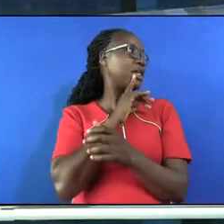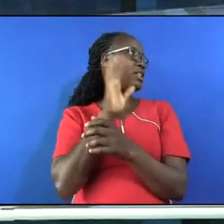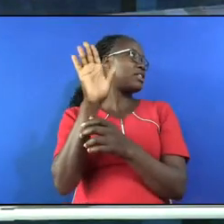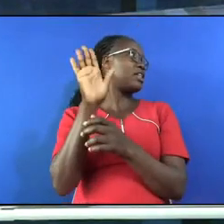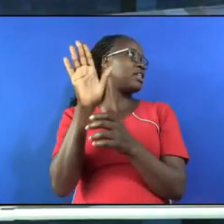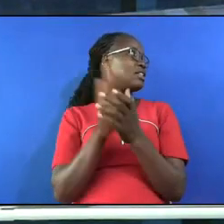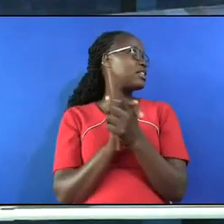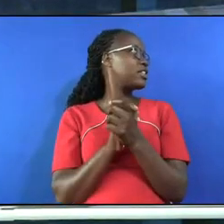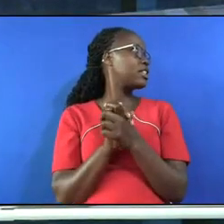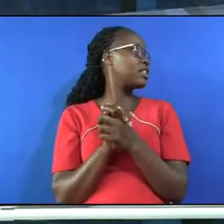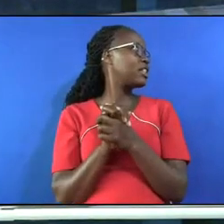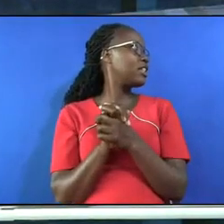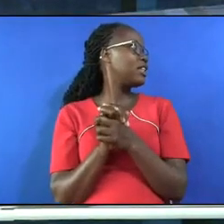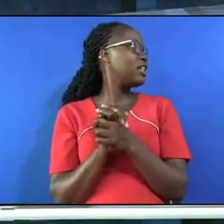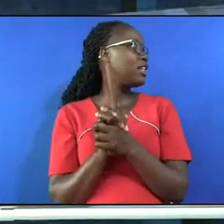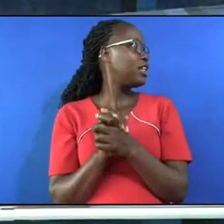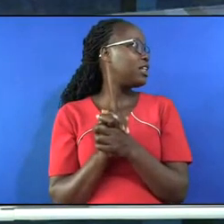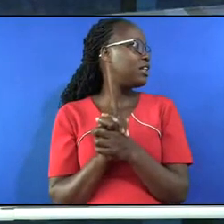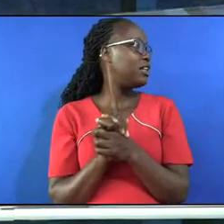Amen. Thank you so much.